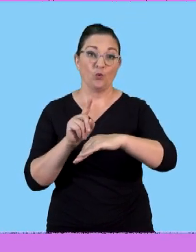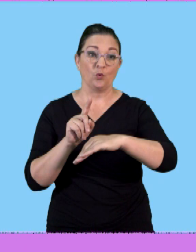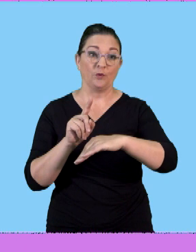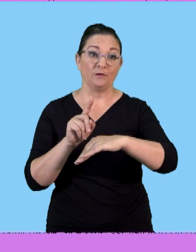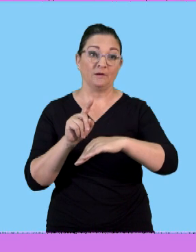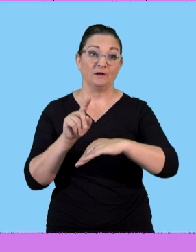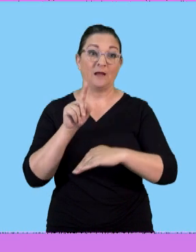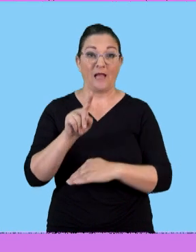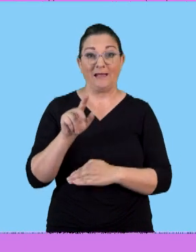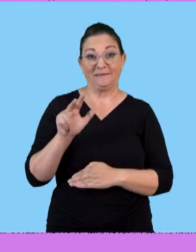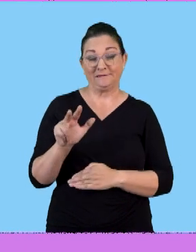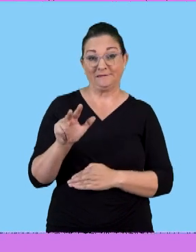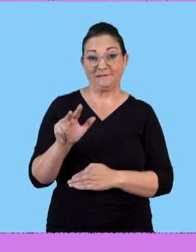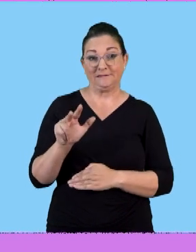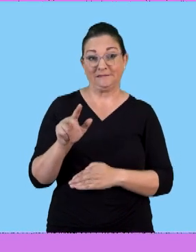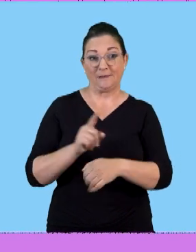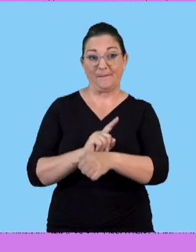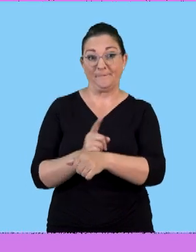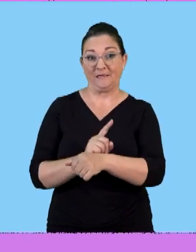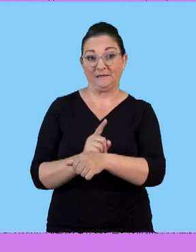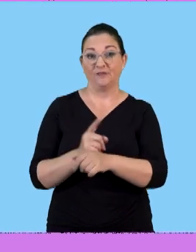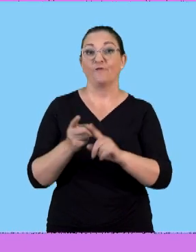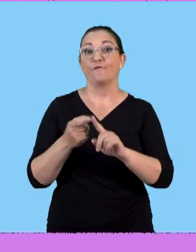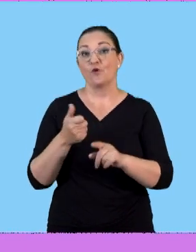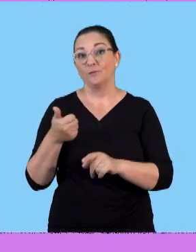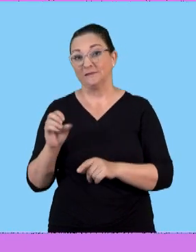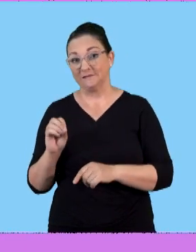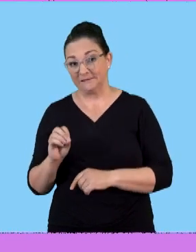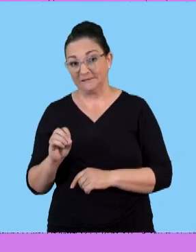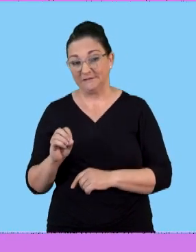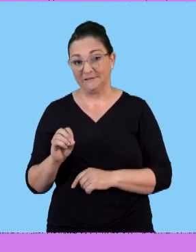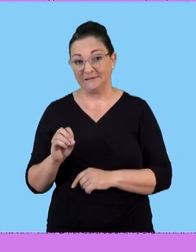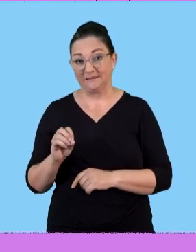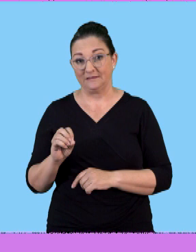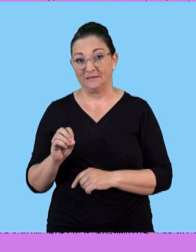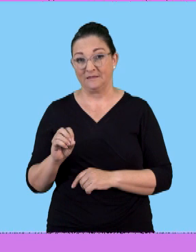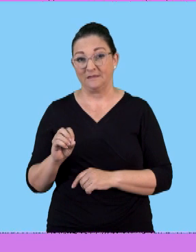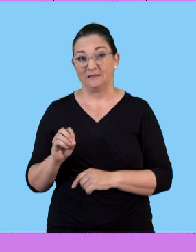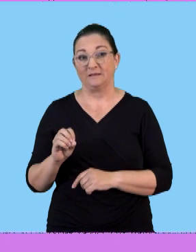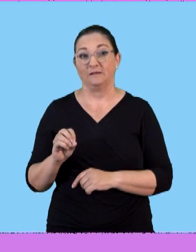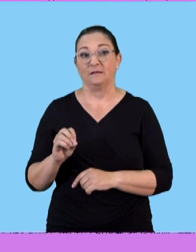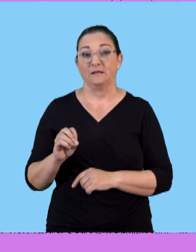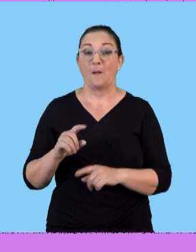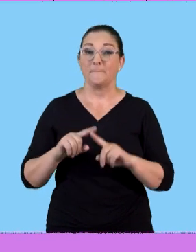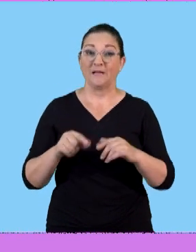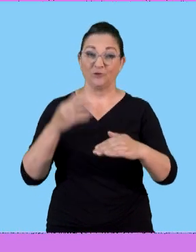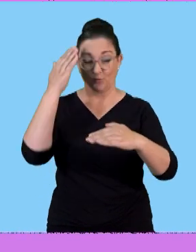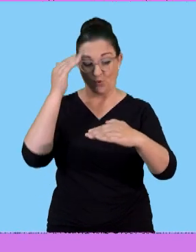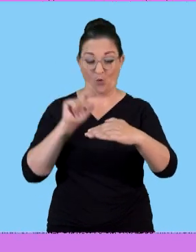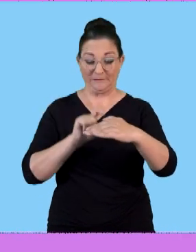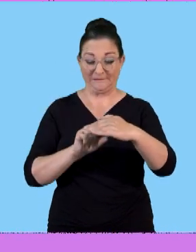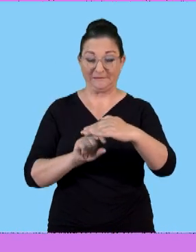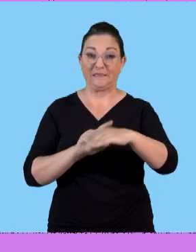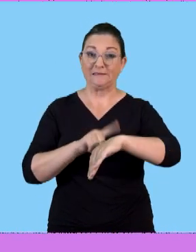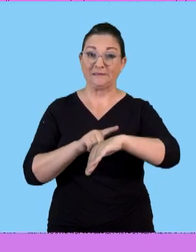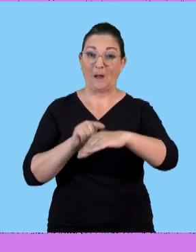basically, I will divide that by 18 out of a possible 60 minutes. As guys, we know this